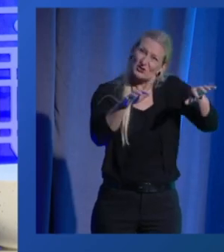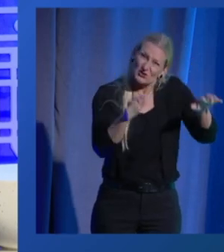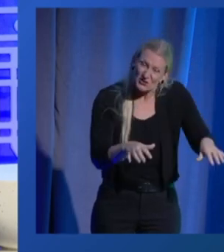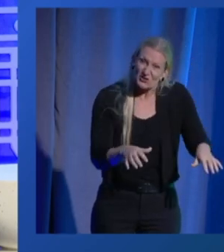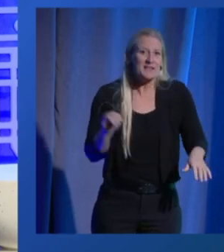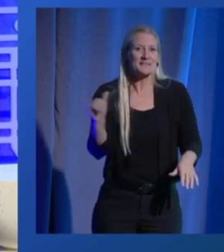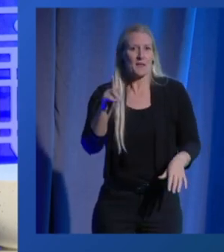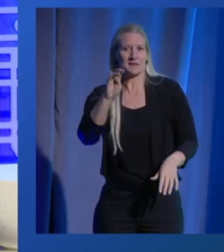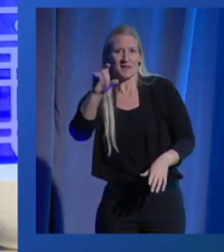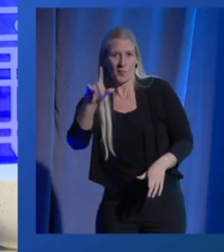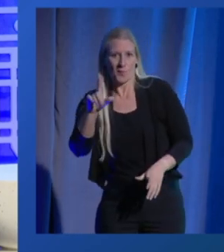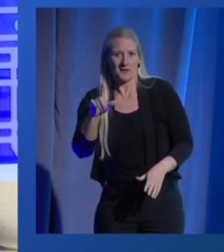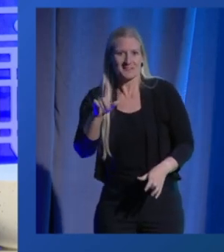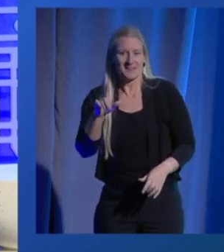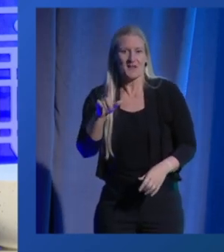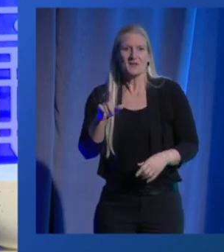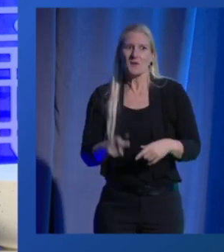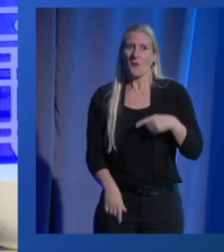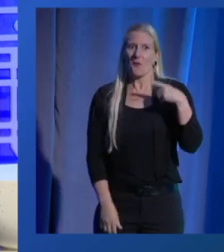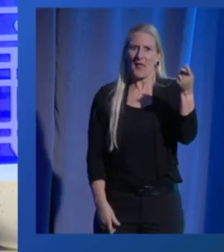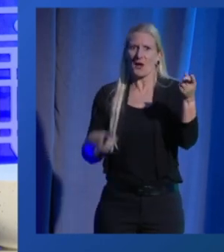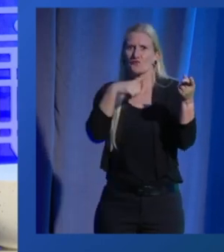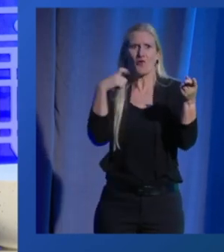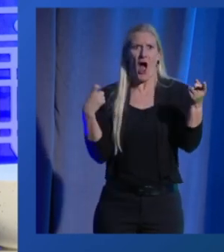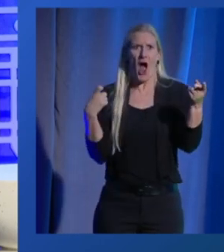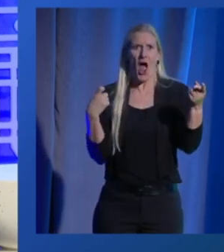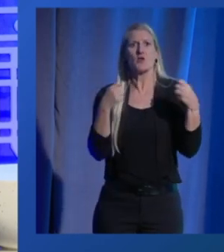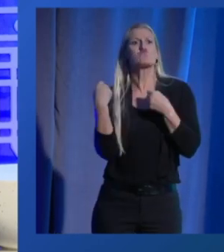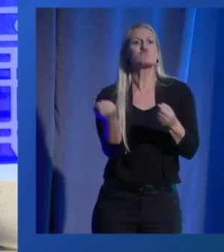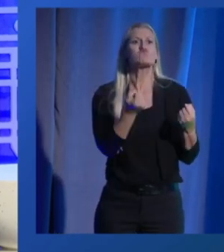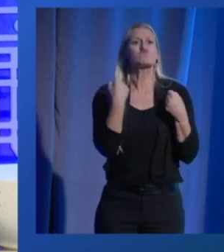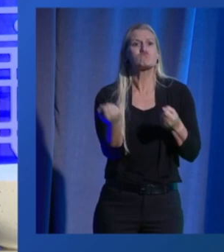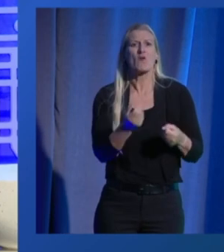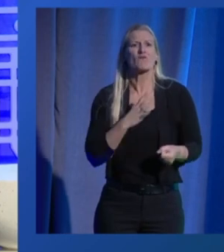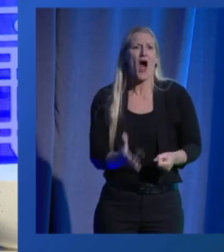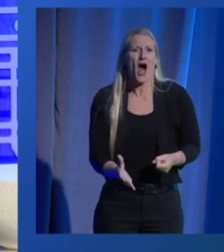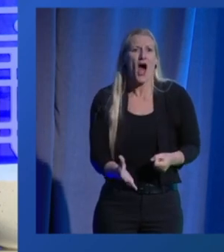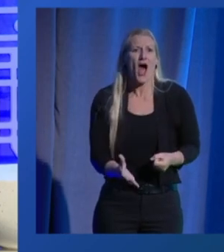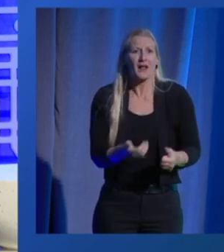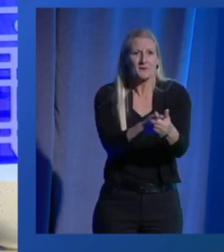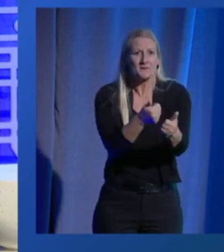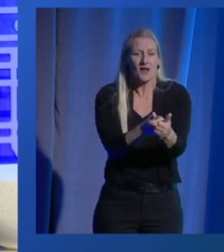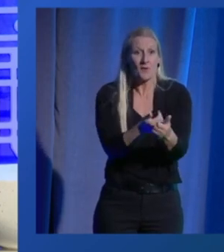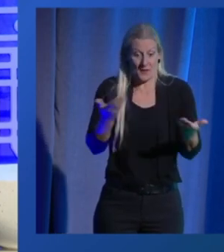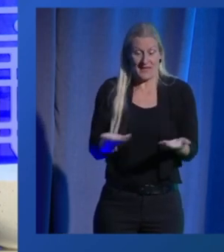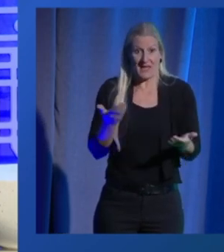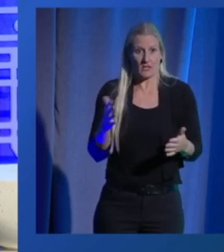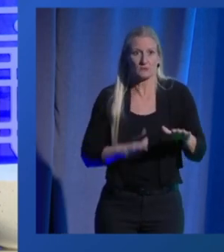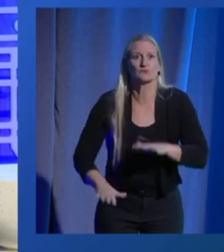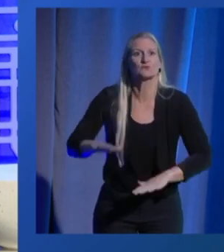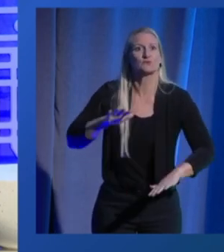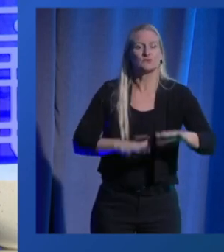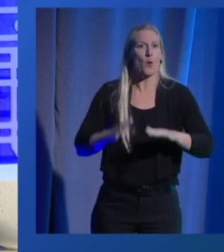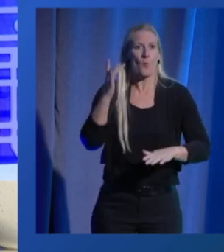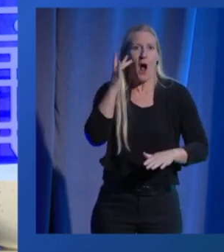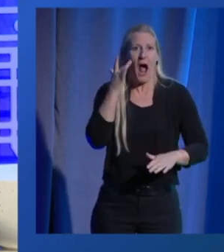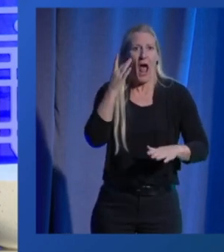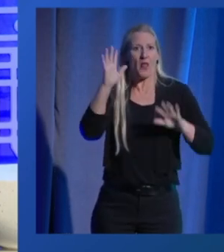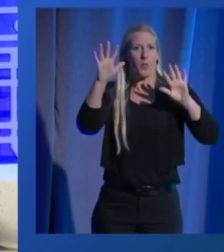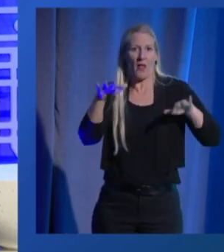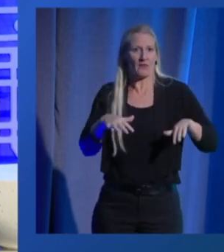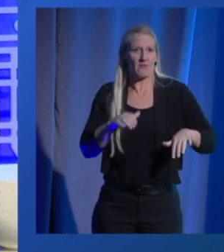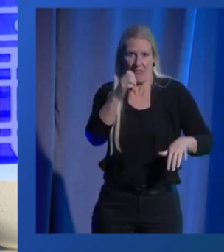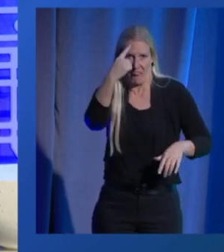so you have to keep training these models and that will be I think a responsibility not only of the analysts in the organization but also